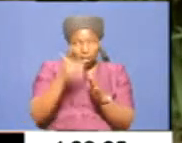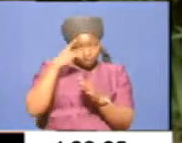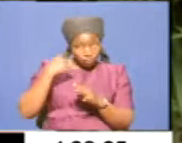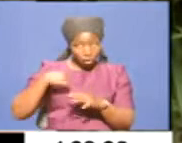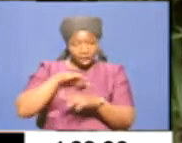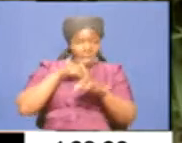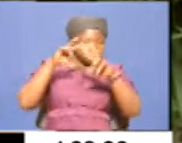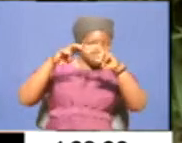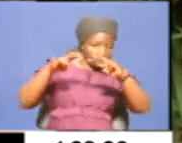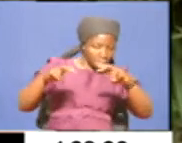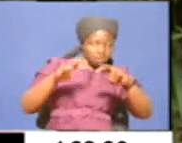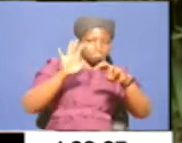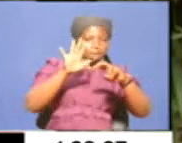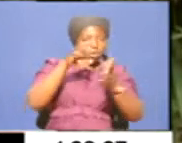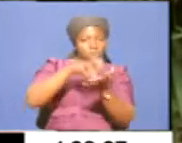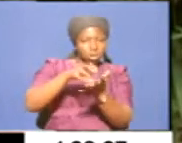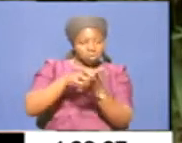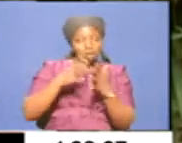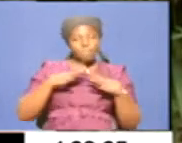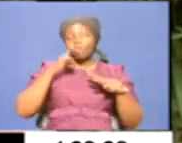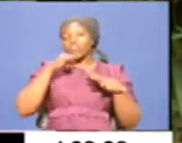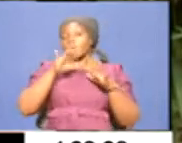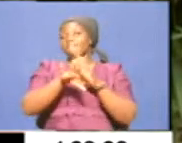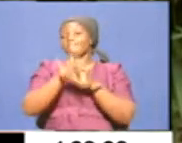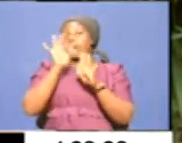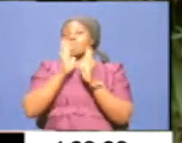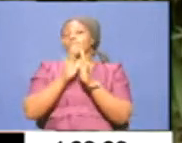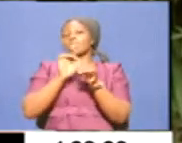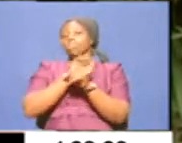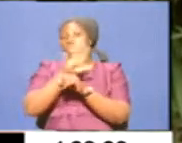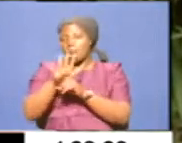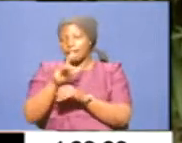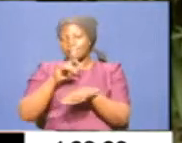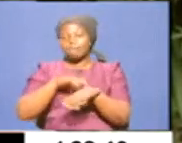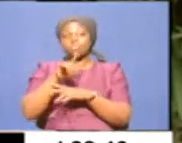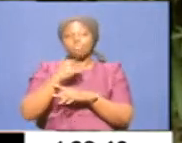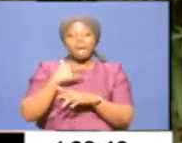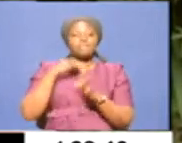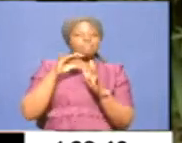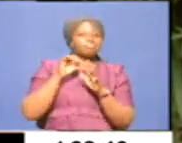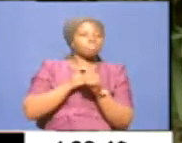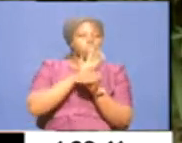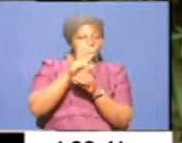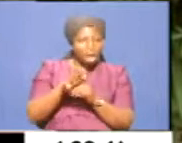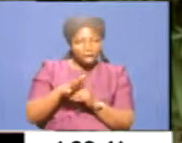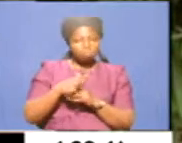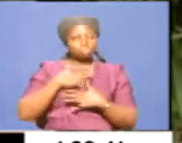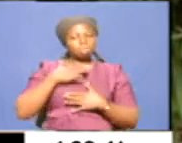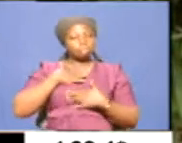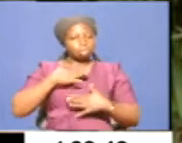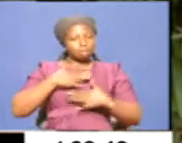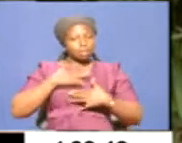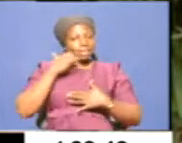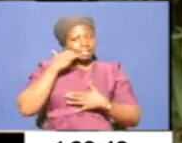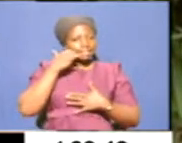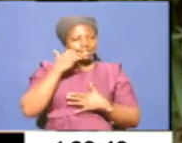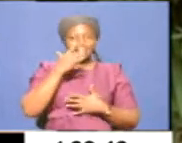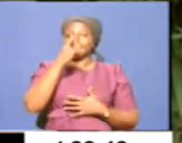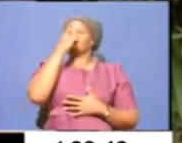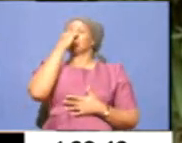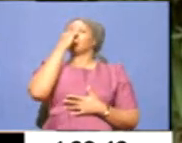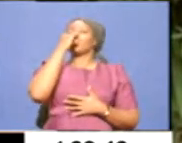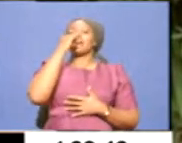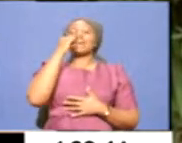diagnosed with COVID, for instance, when you have COVID pneumonia, among the things that your doctor requests you to do is a CT scan of your